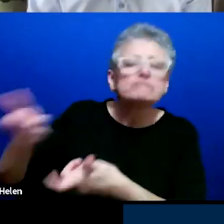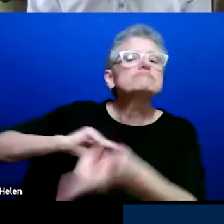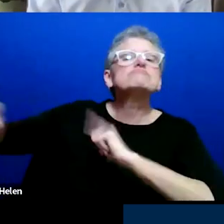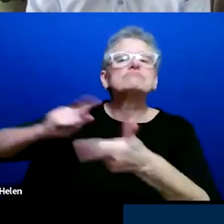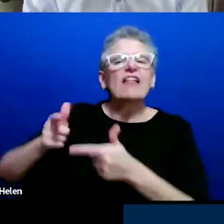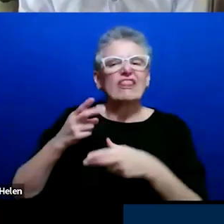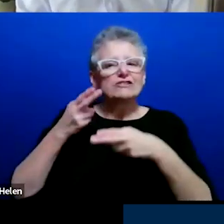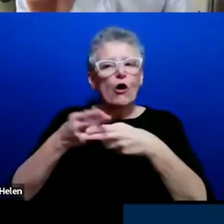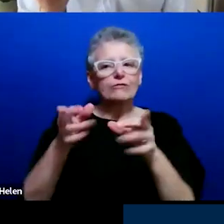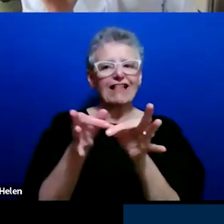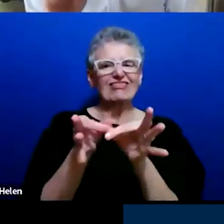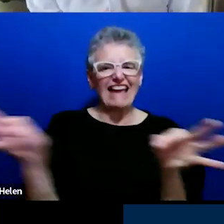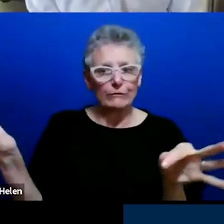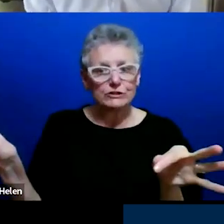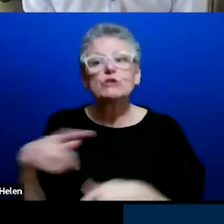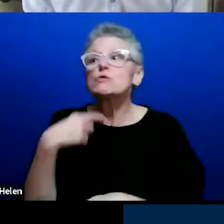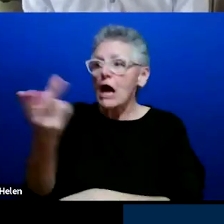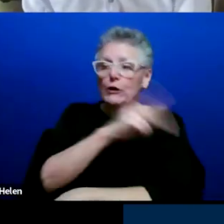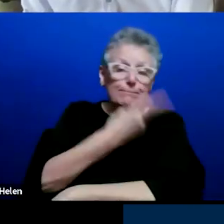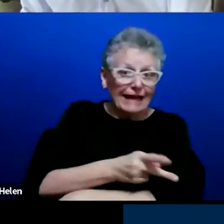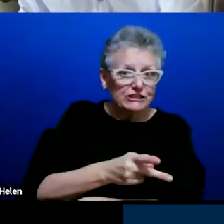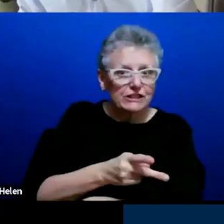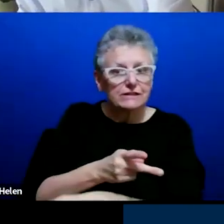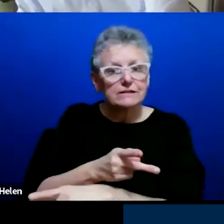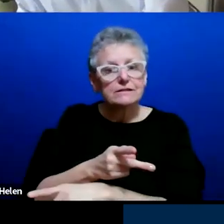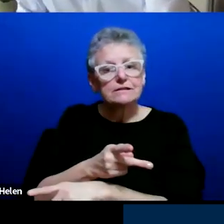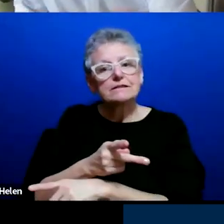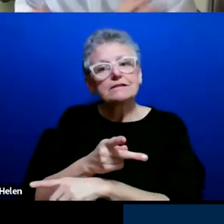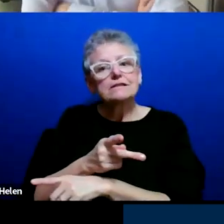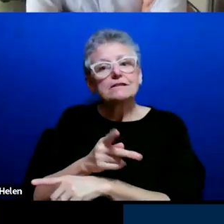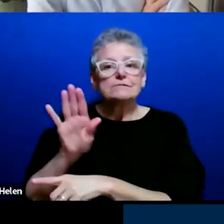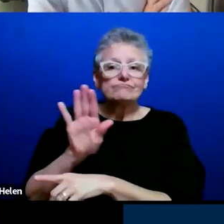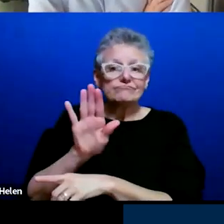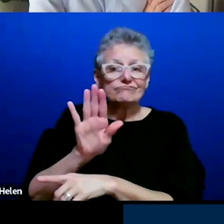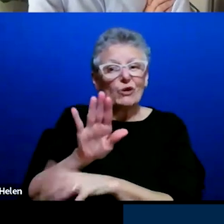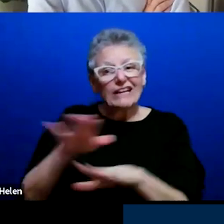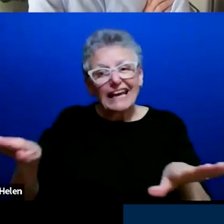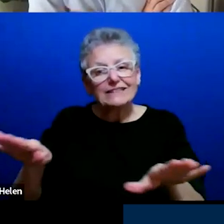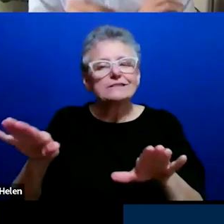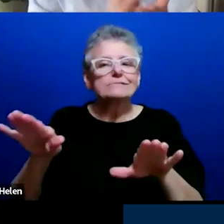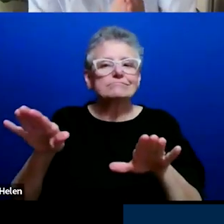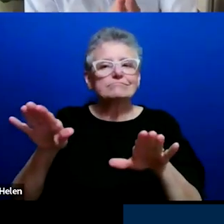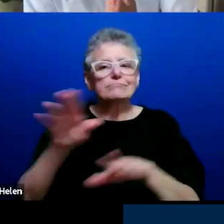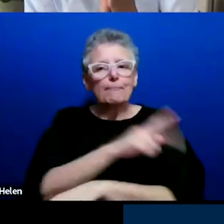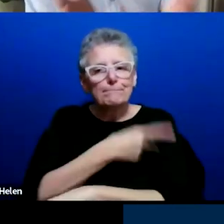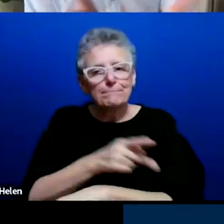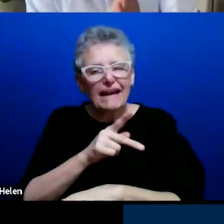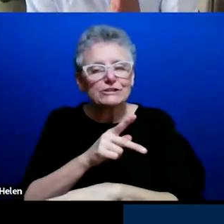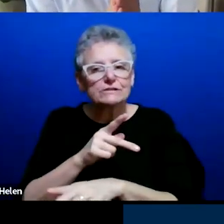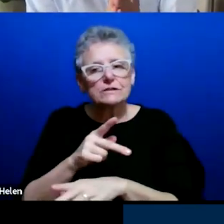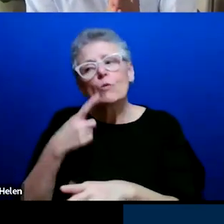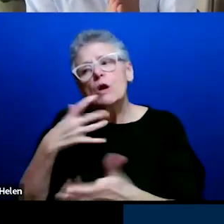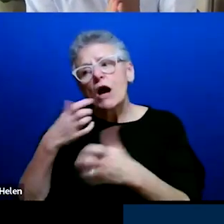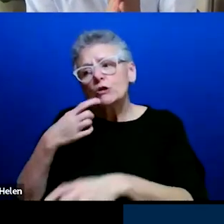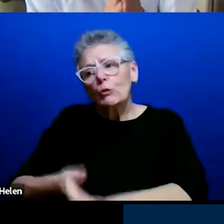call language. So when you tell your patients, like your patients, pediatric patients, well, we really want to